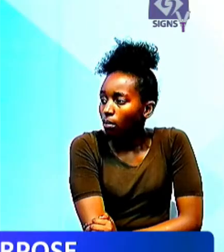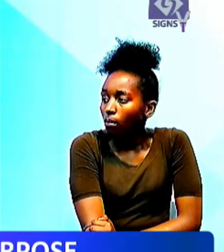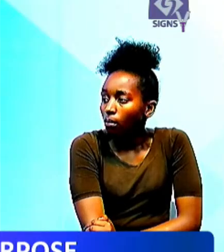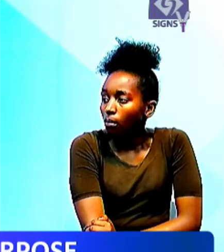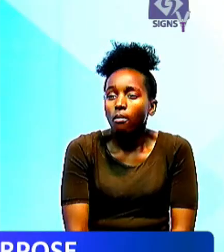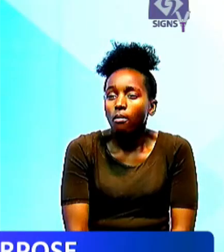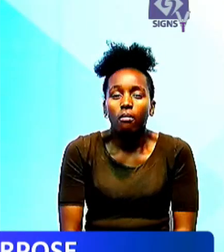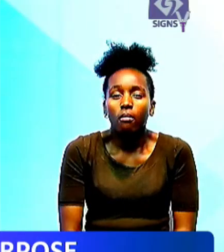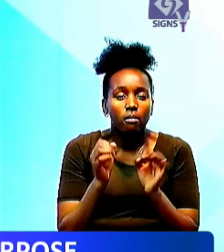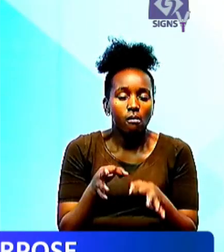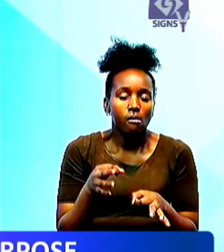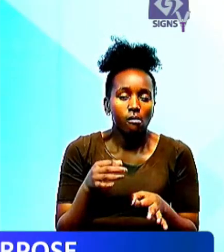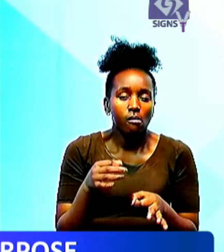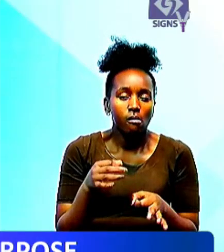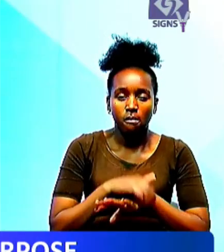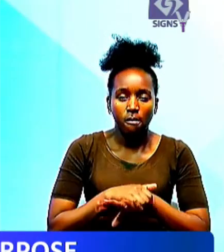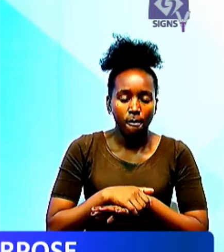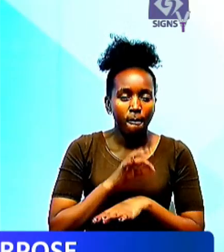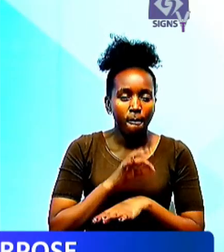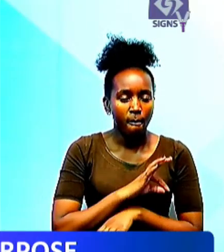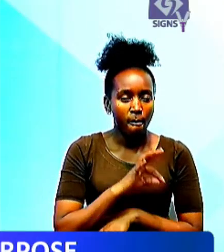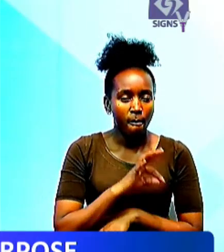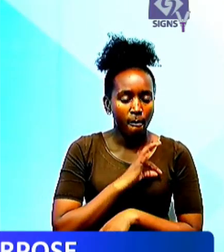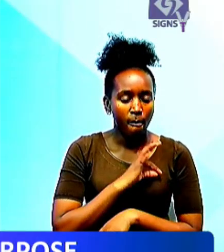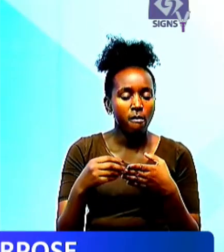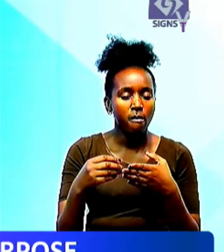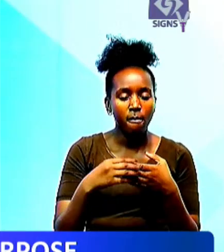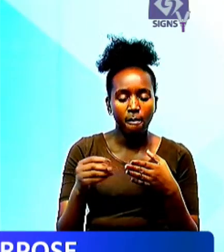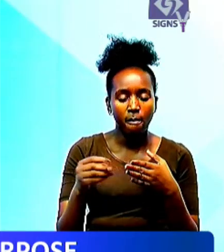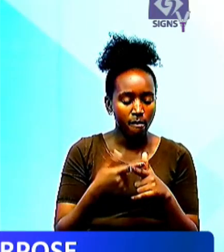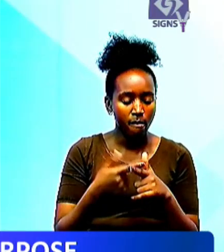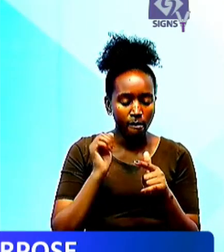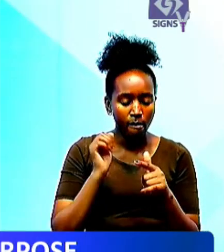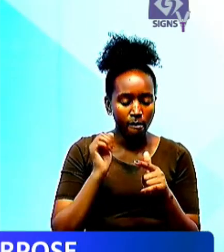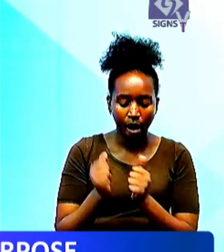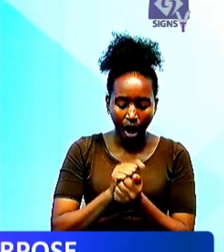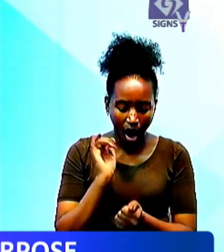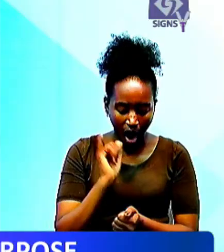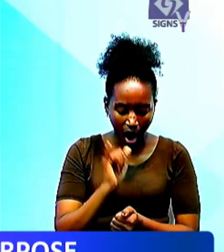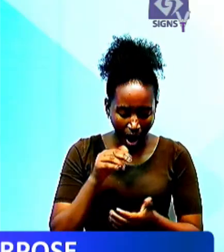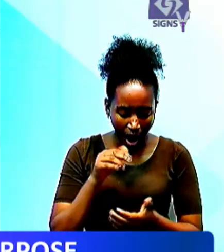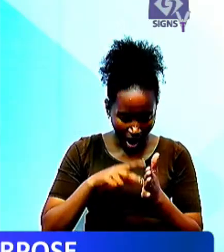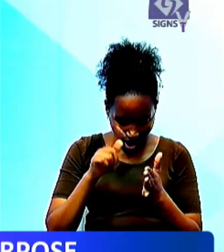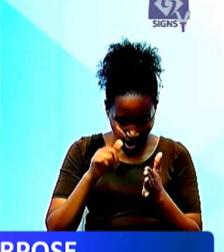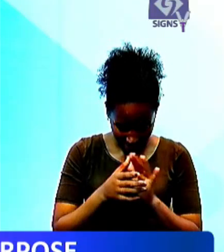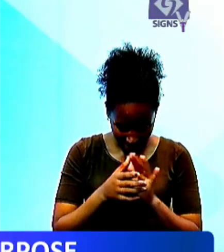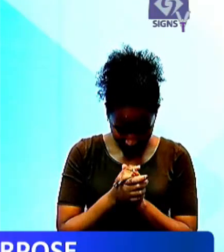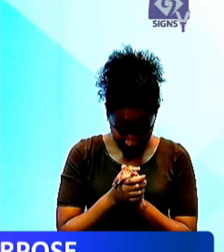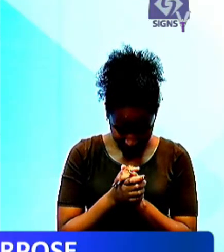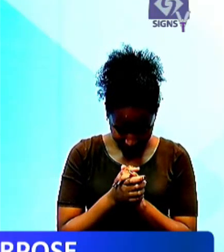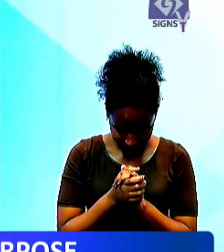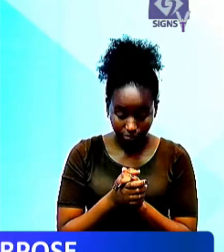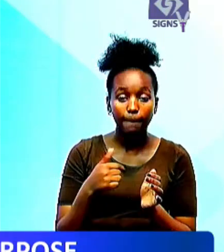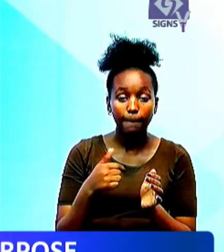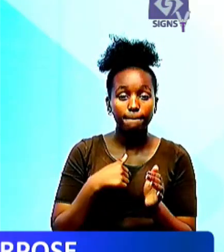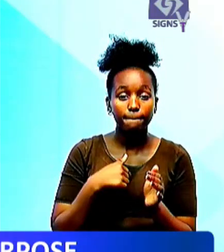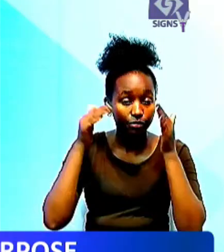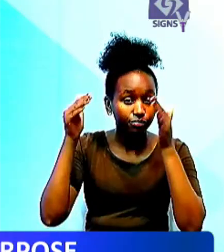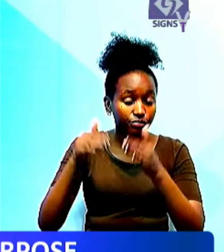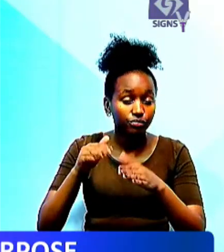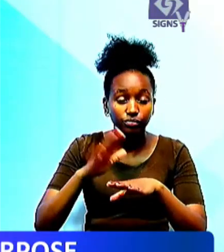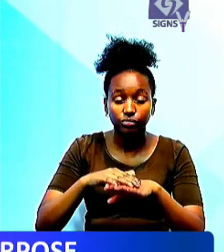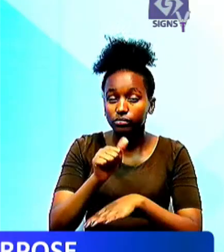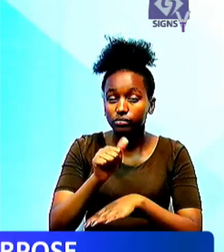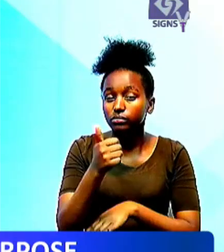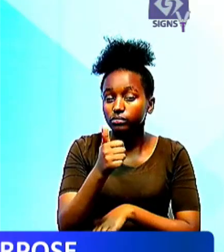whatever, I can take kind of a swap to be paid at this level to avoid what we call currency risk, currency moving and